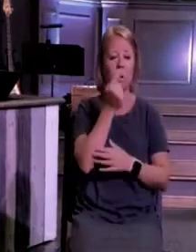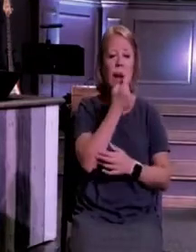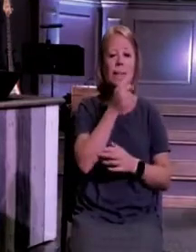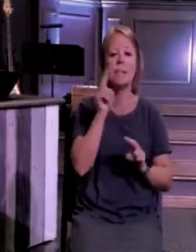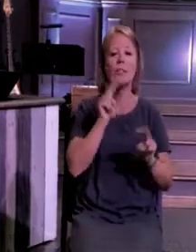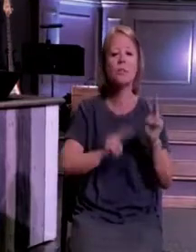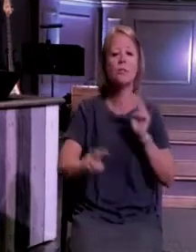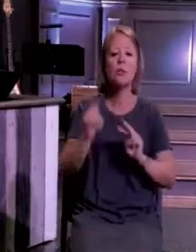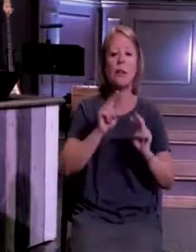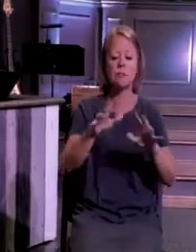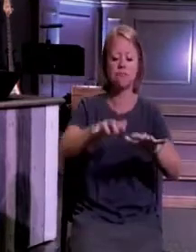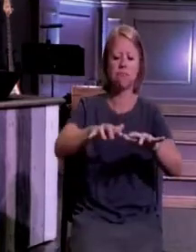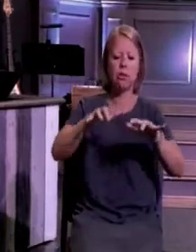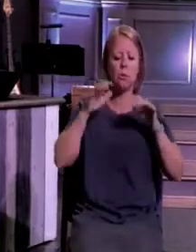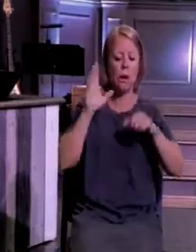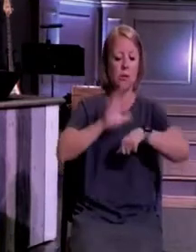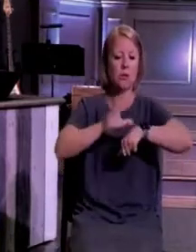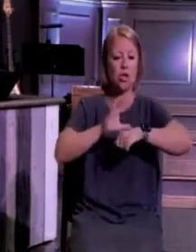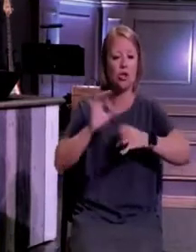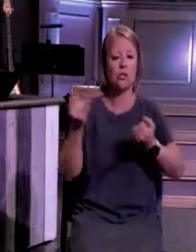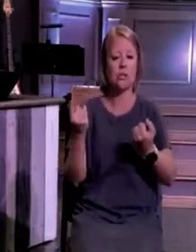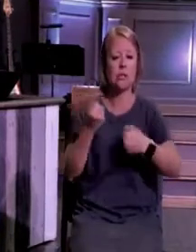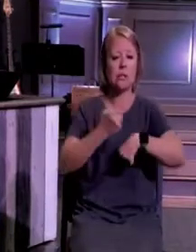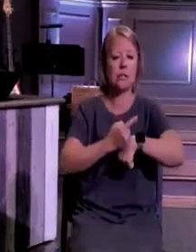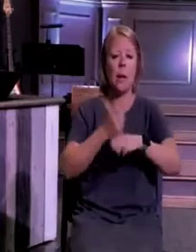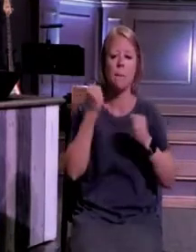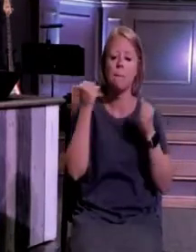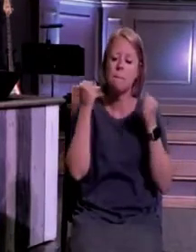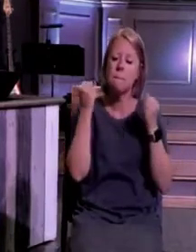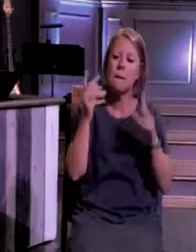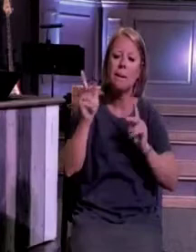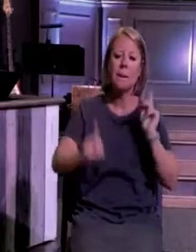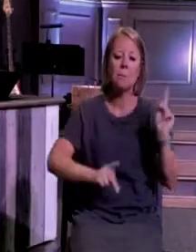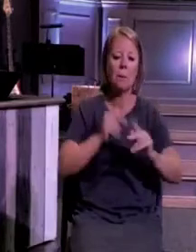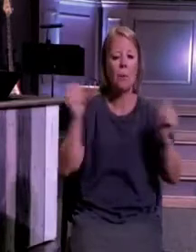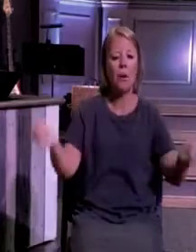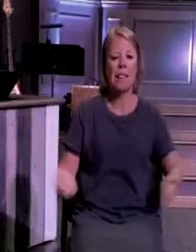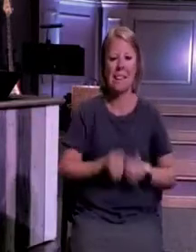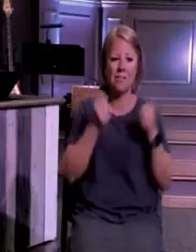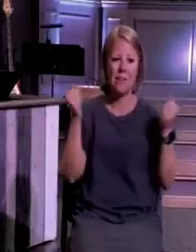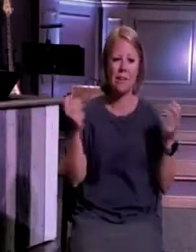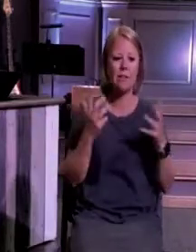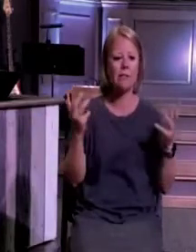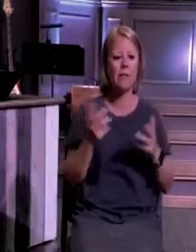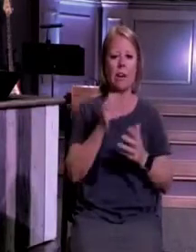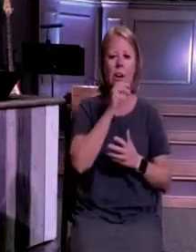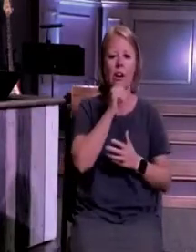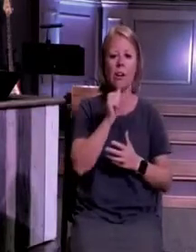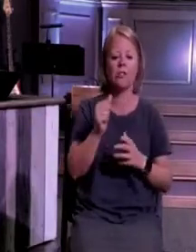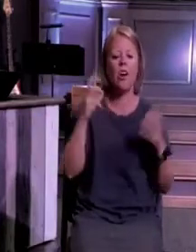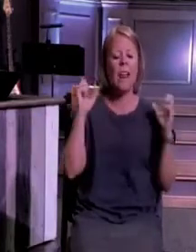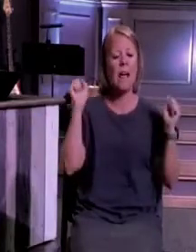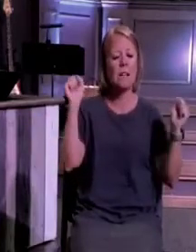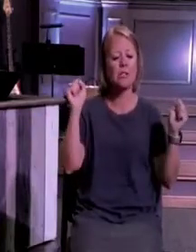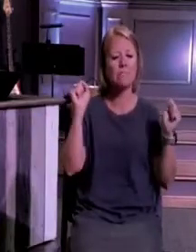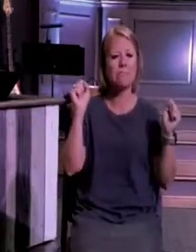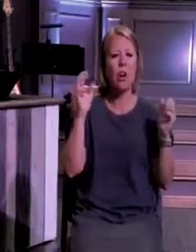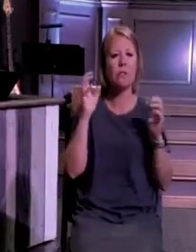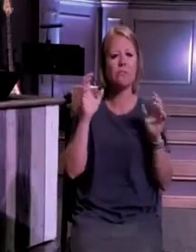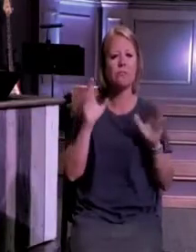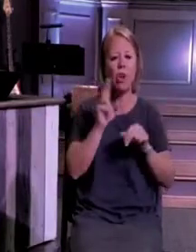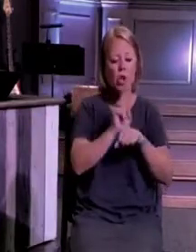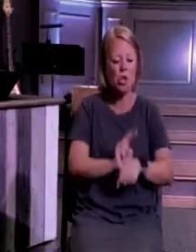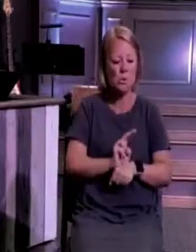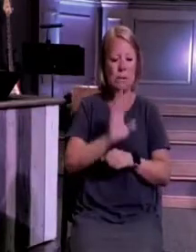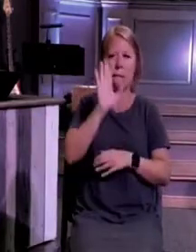out in the crowds of the churches today where many people are living in fear rather than exercising their faith. When